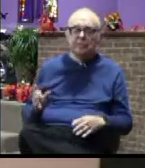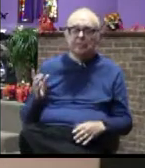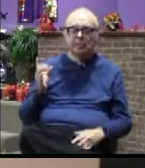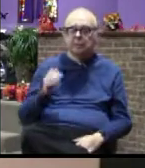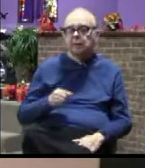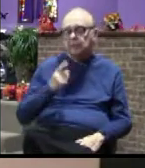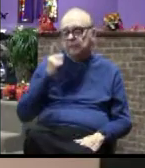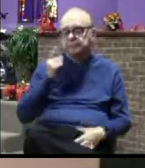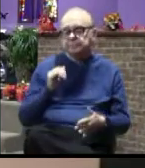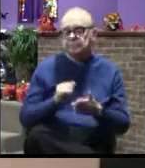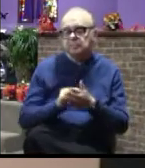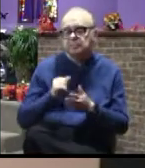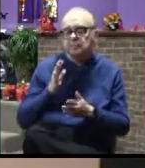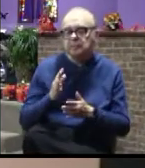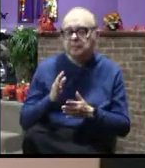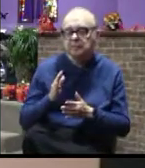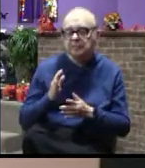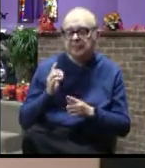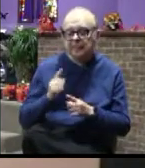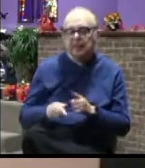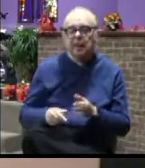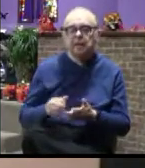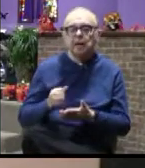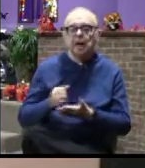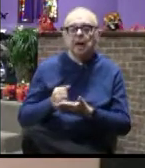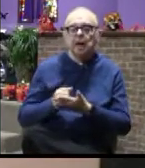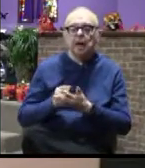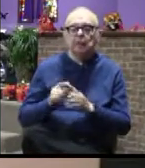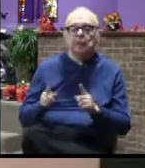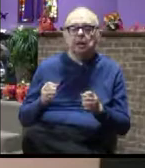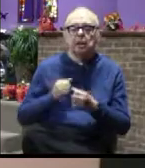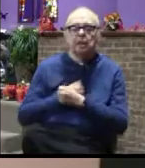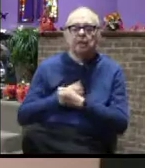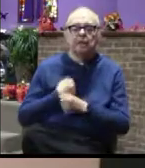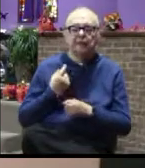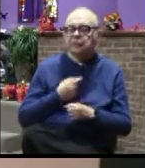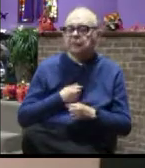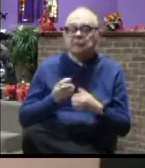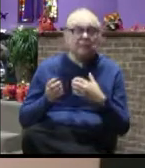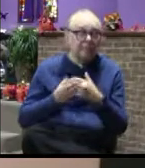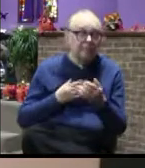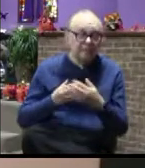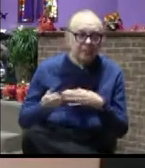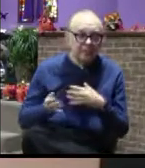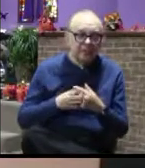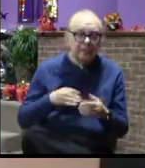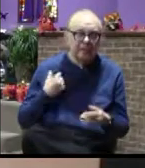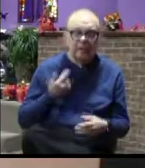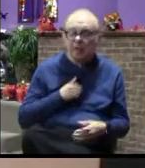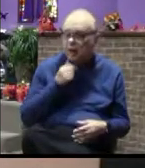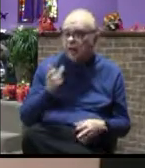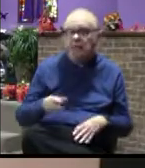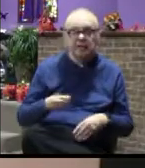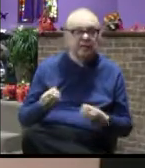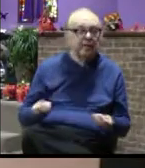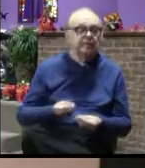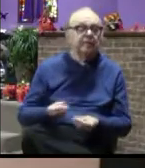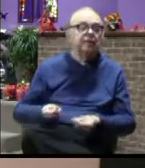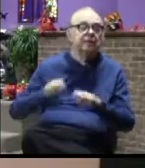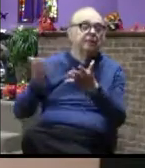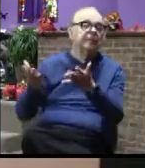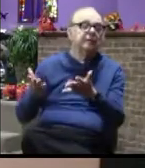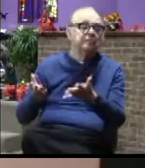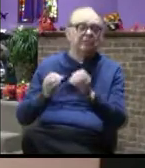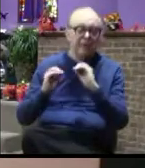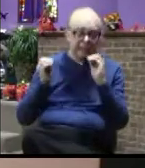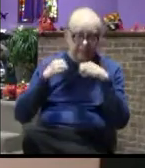But we need to understand that God can't help but love us. Even though we don't have anything to offer to him,